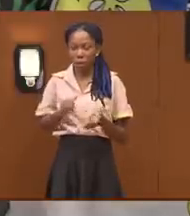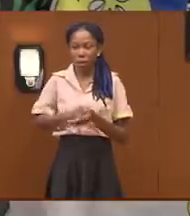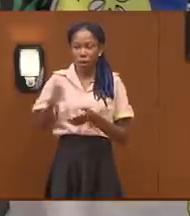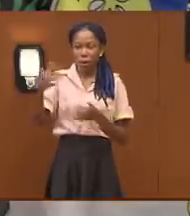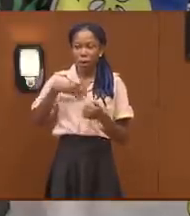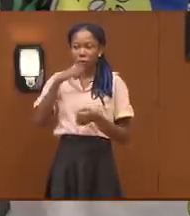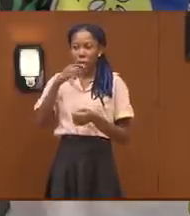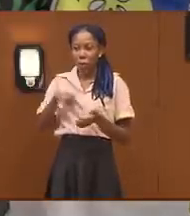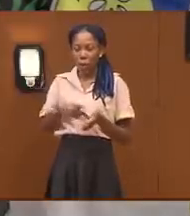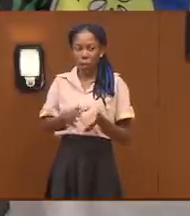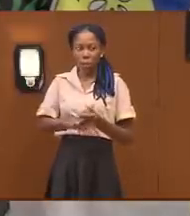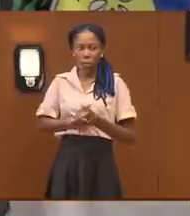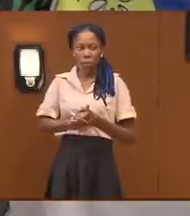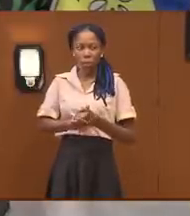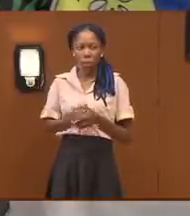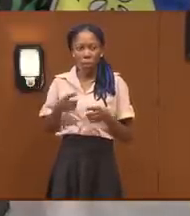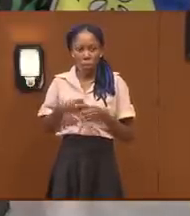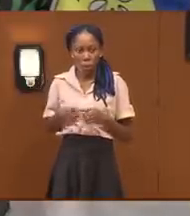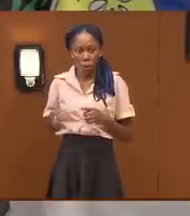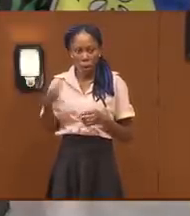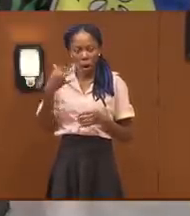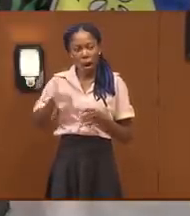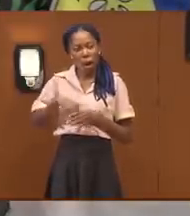not paid. But out of,